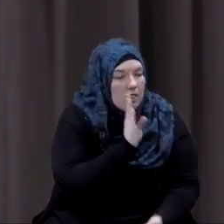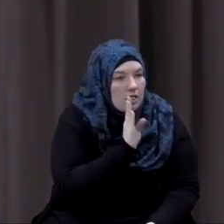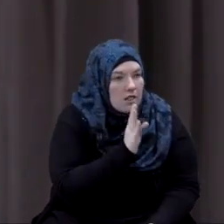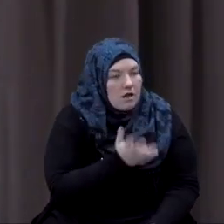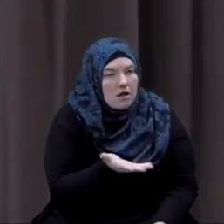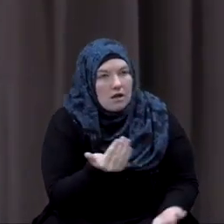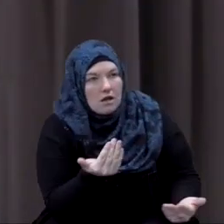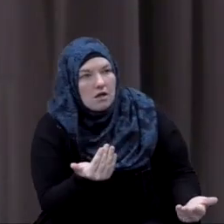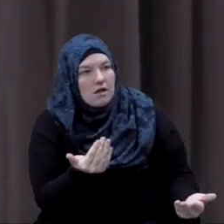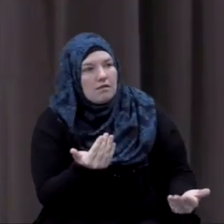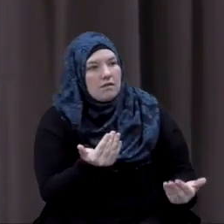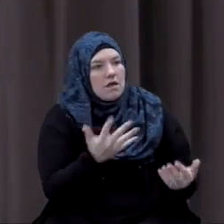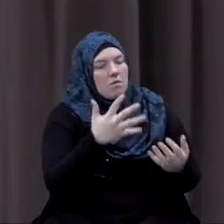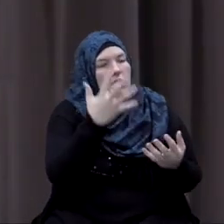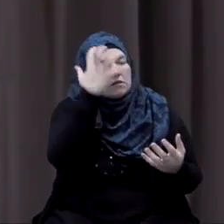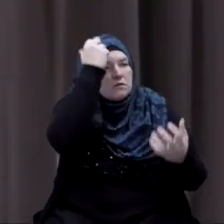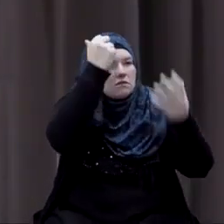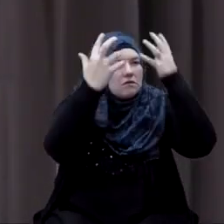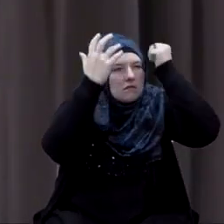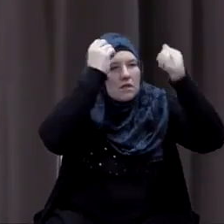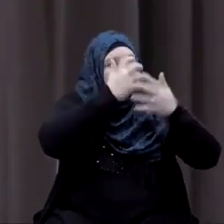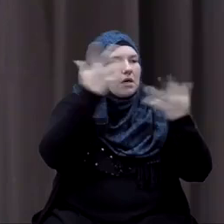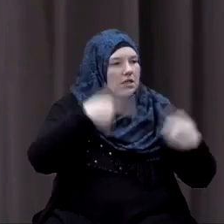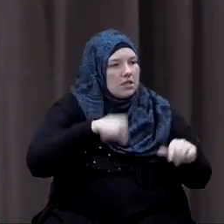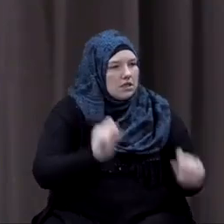absorb all the revelation they can.